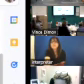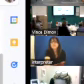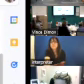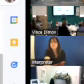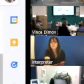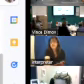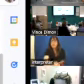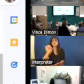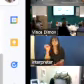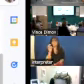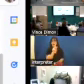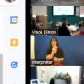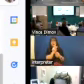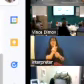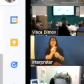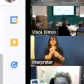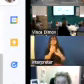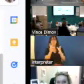She's back. She's just glitchy.